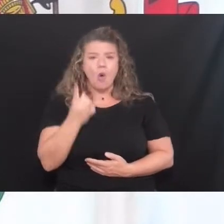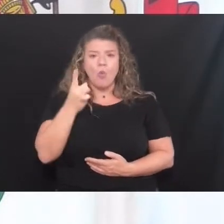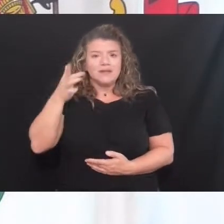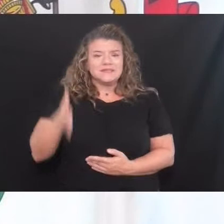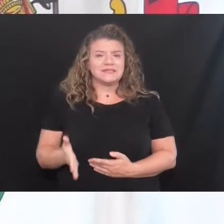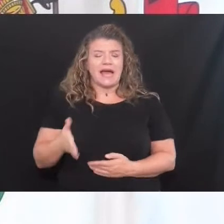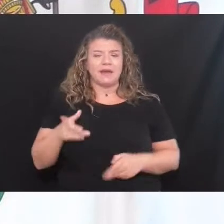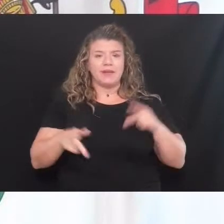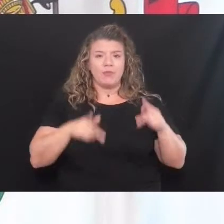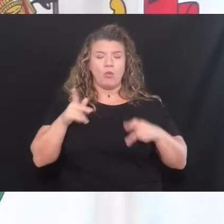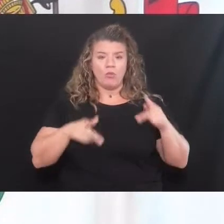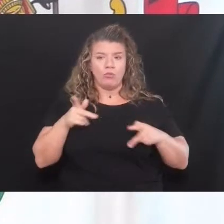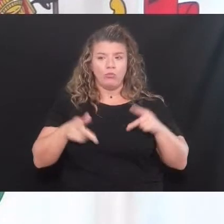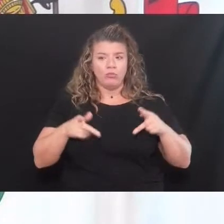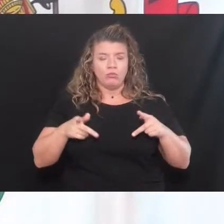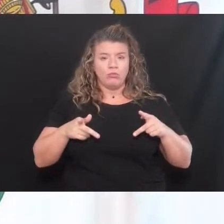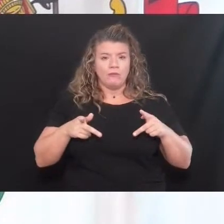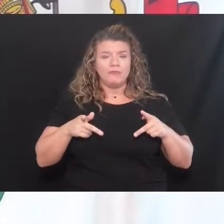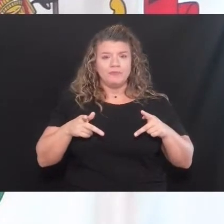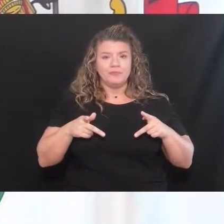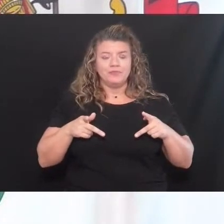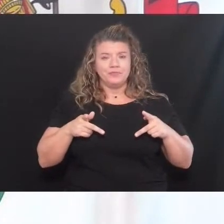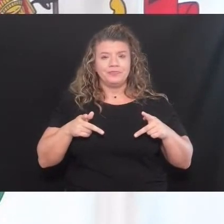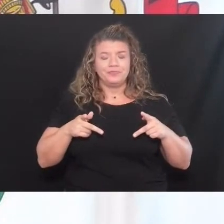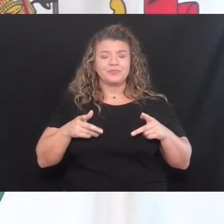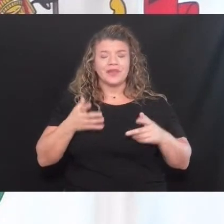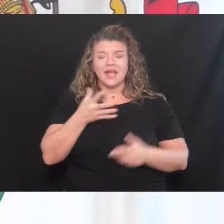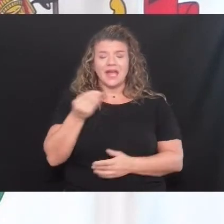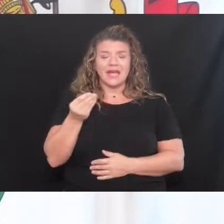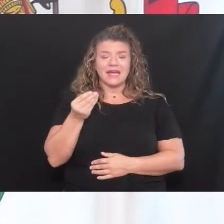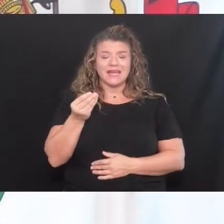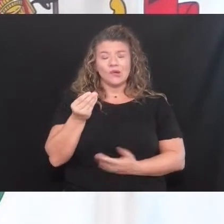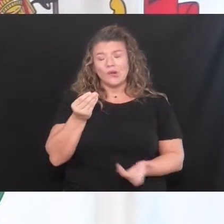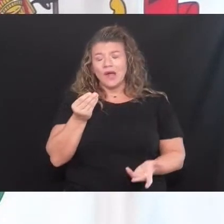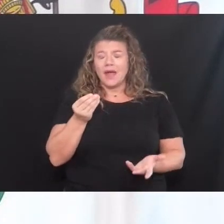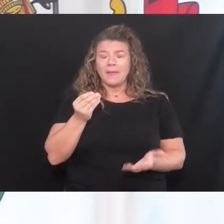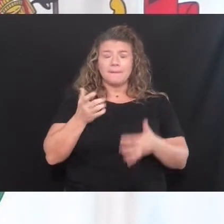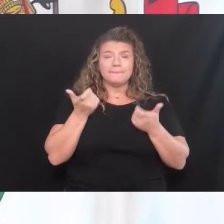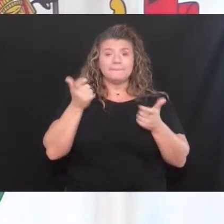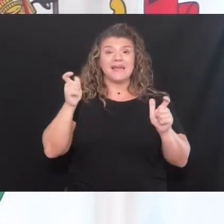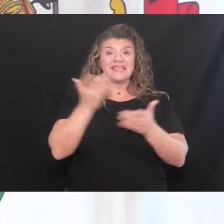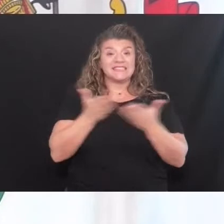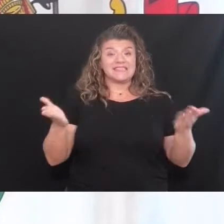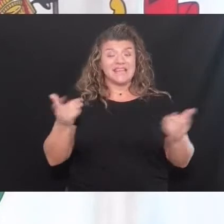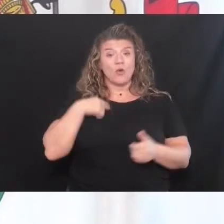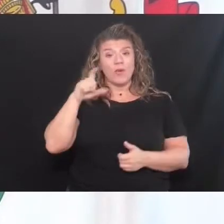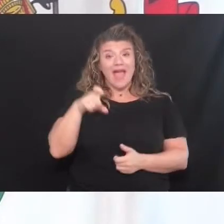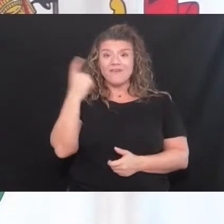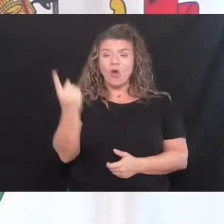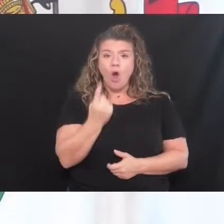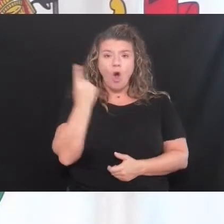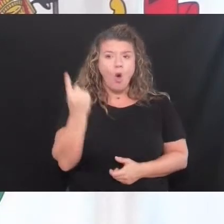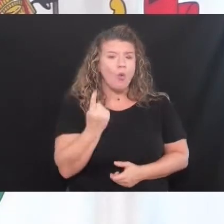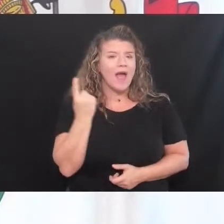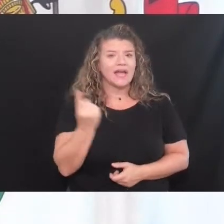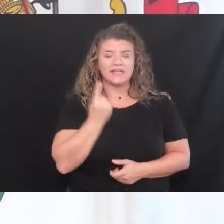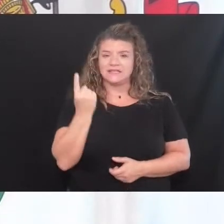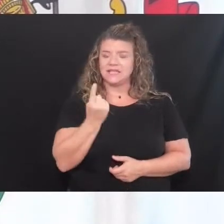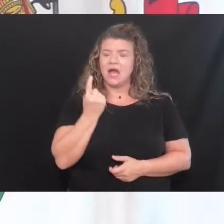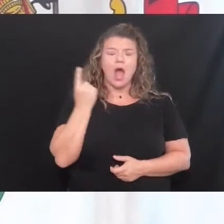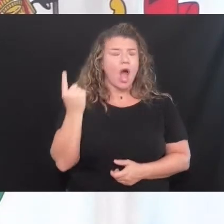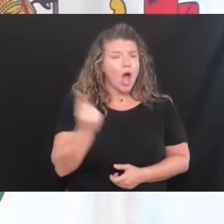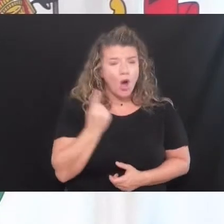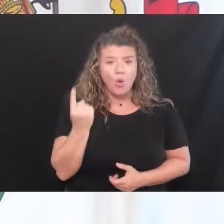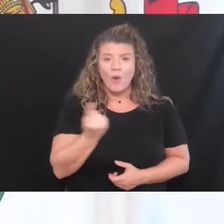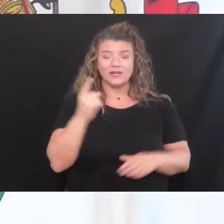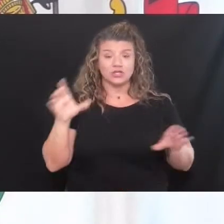one-sided thinking people and everything. And the biggest thing that I think we've got to always, absolutely